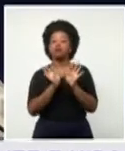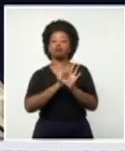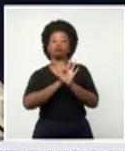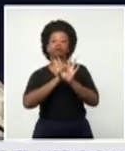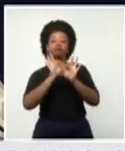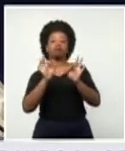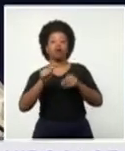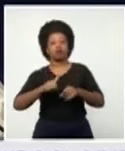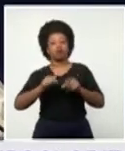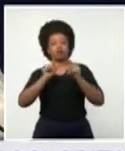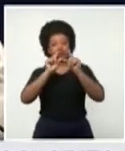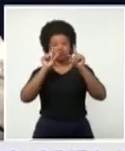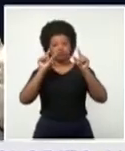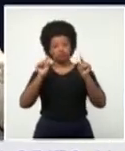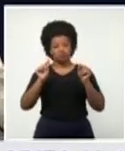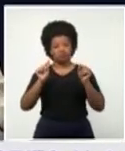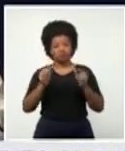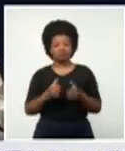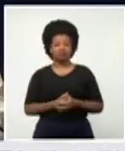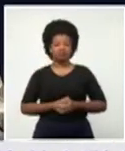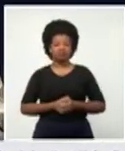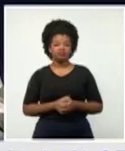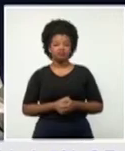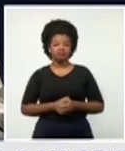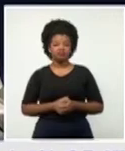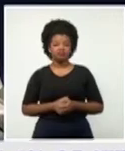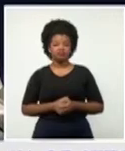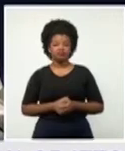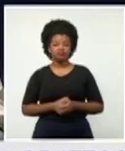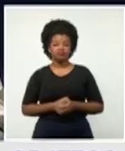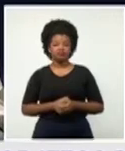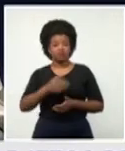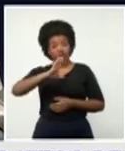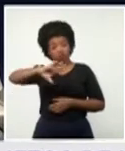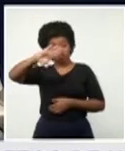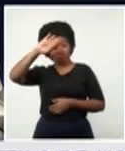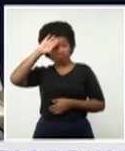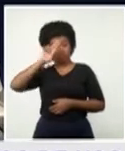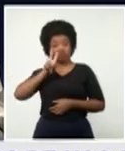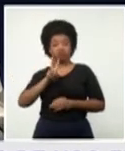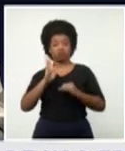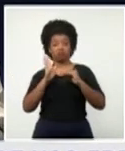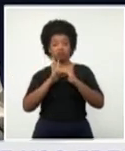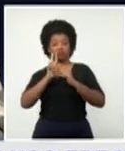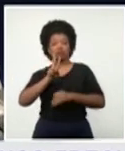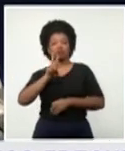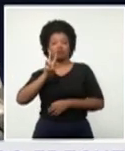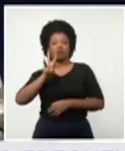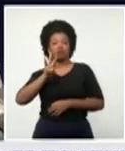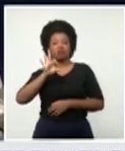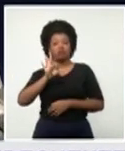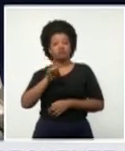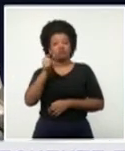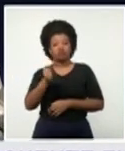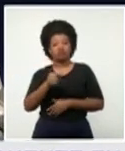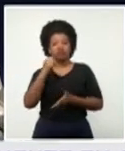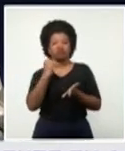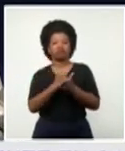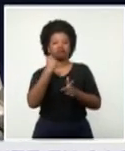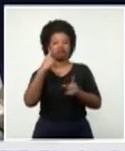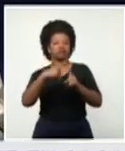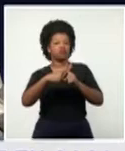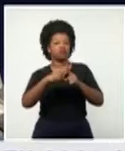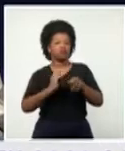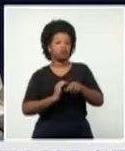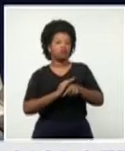sanitary measures that have been implemented in our country. Of the 2,238 patients